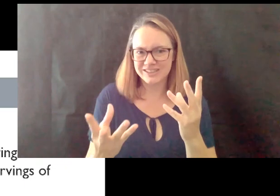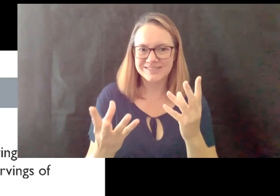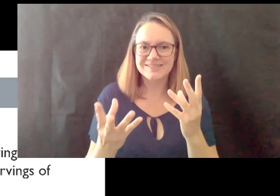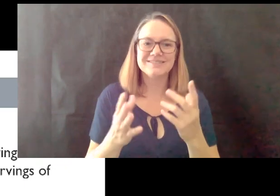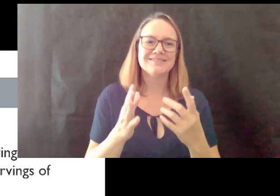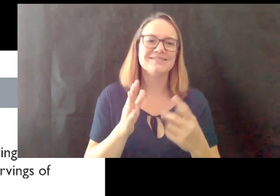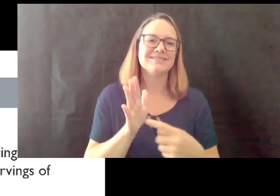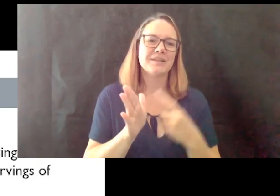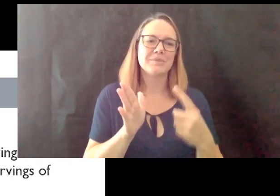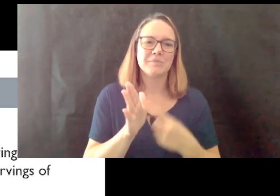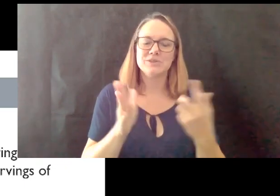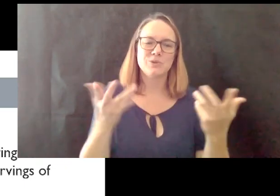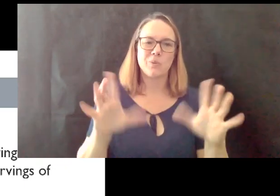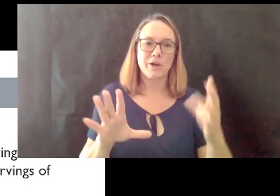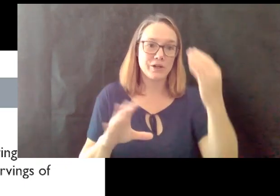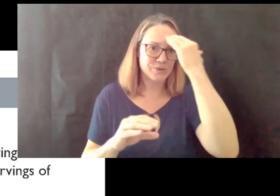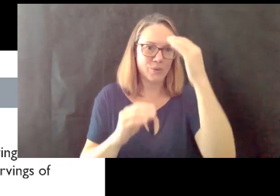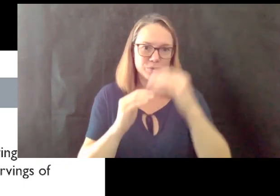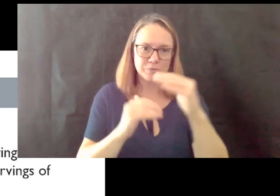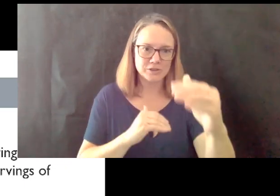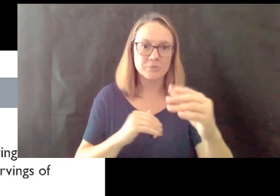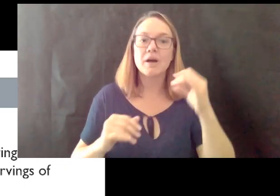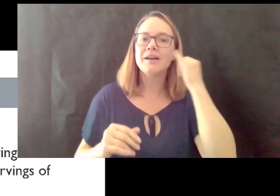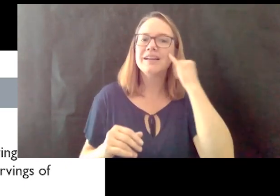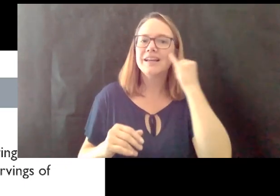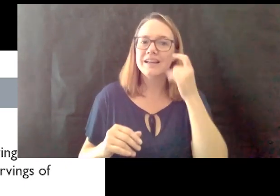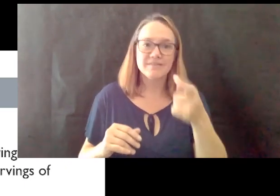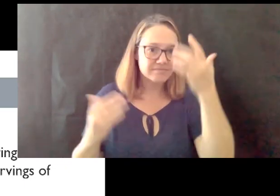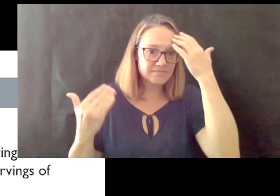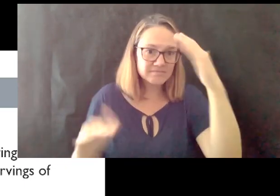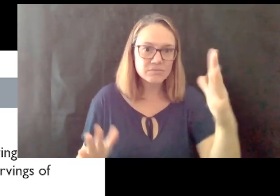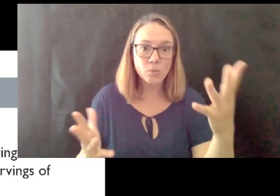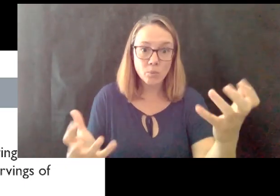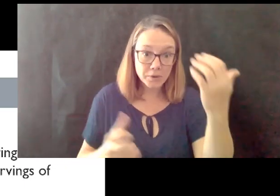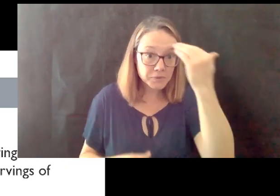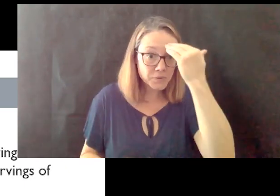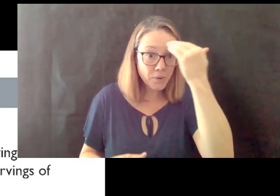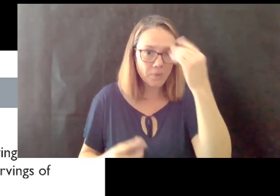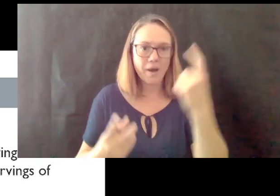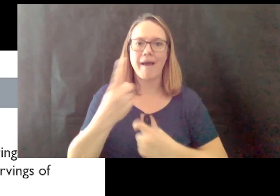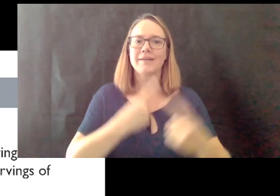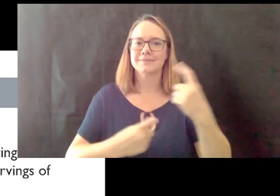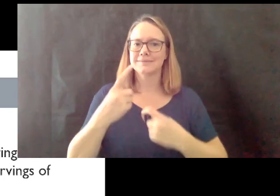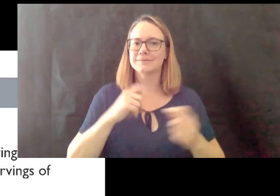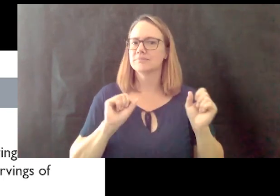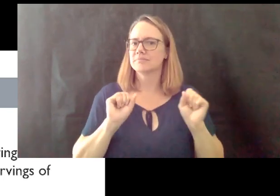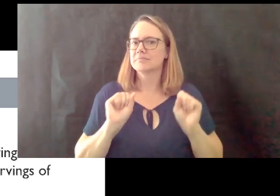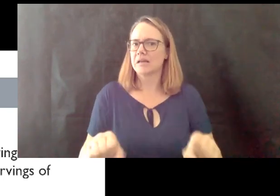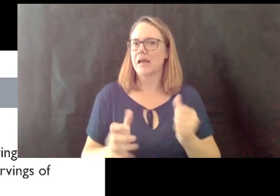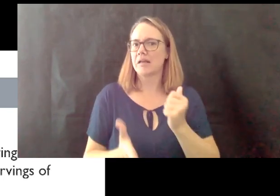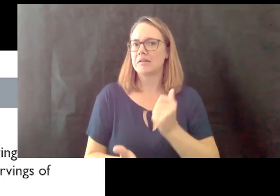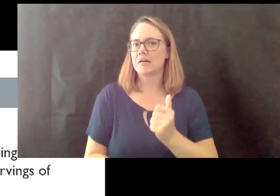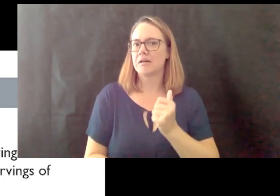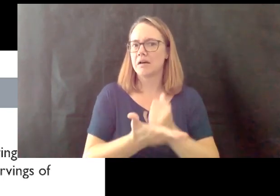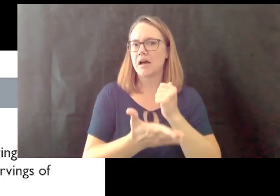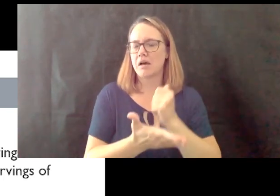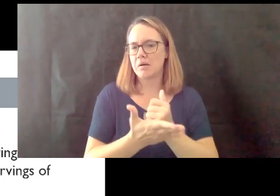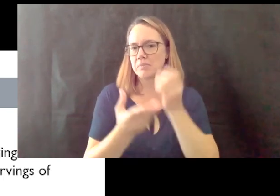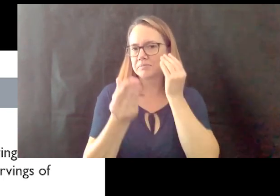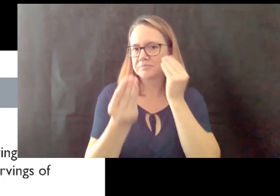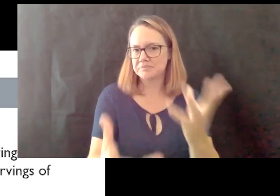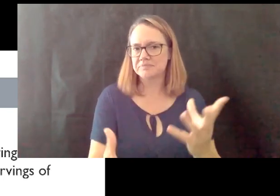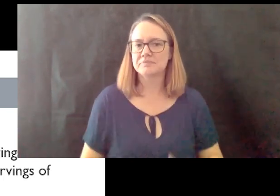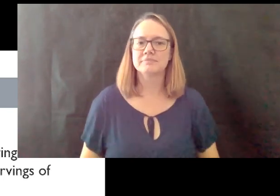don't kind of turn down some of the options on it. But if you have any questions, ask us about those and we can set you in the right